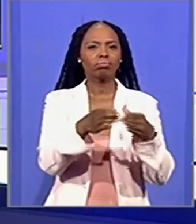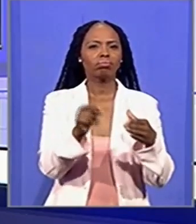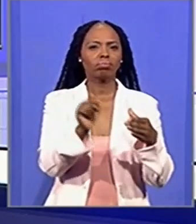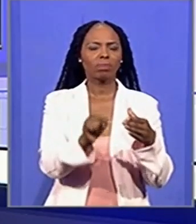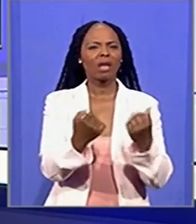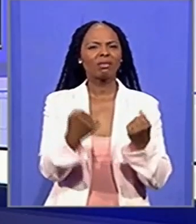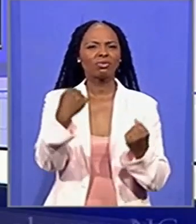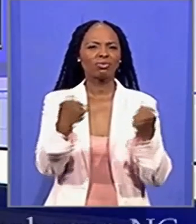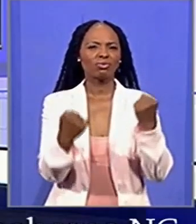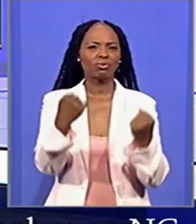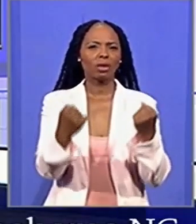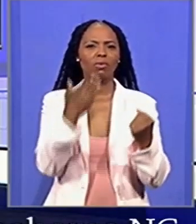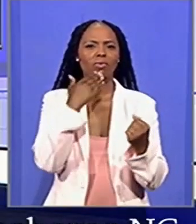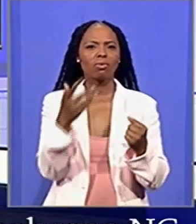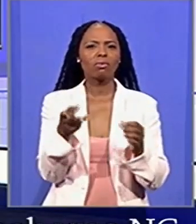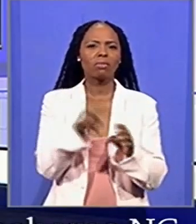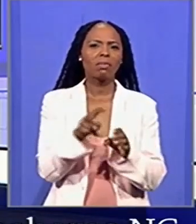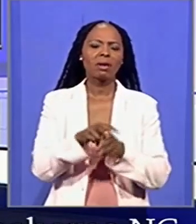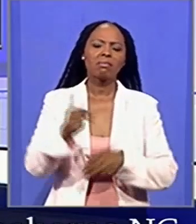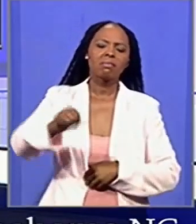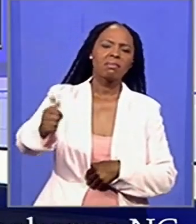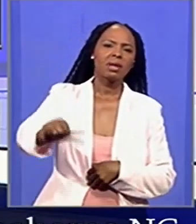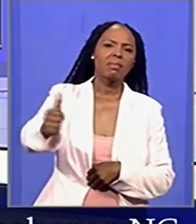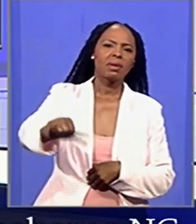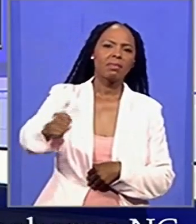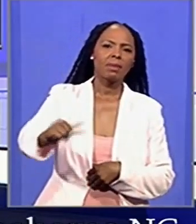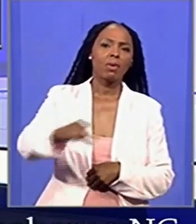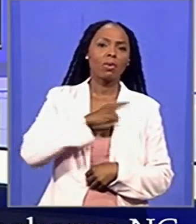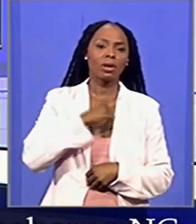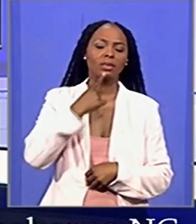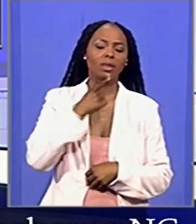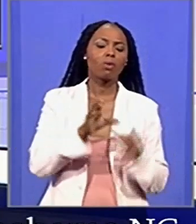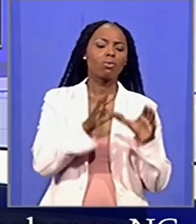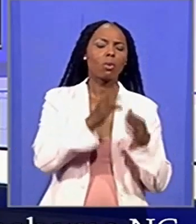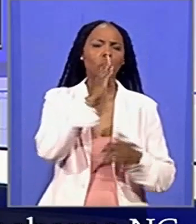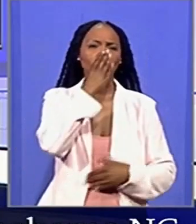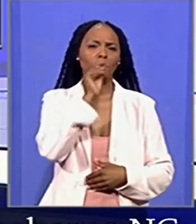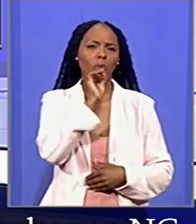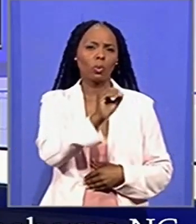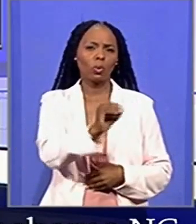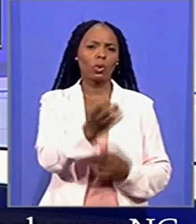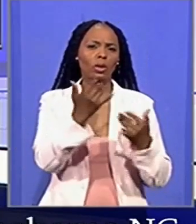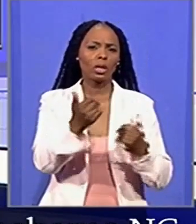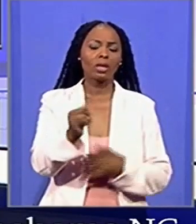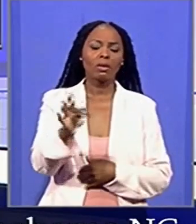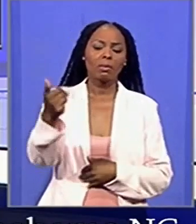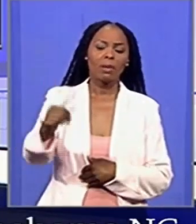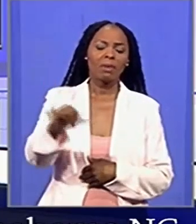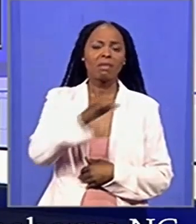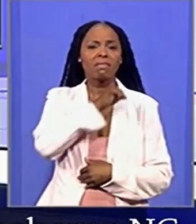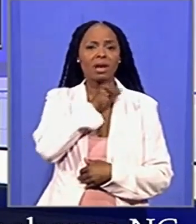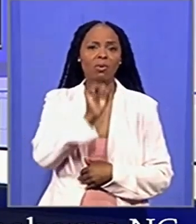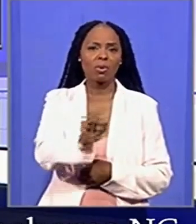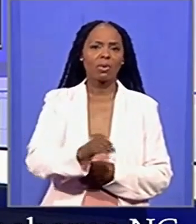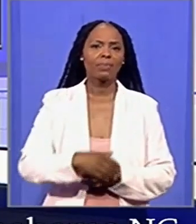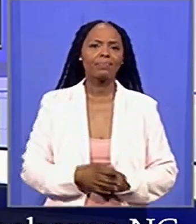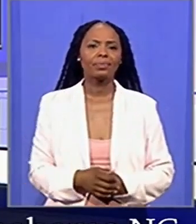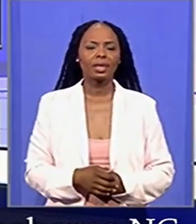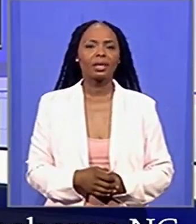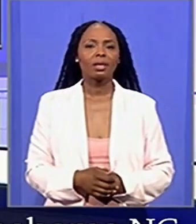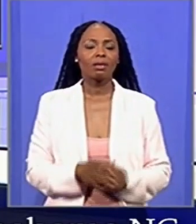bakganni ba palamisang batho ba kopang di-lift ka hore ho bonahala hona le sehlopha sa mashudu ya makoloi a ikgakanyang ka ho kopa di-lift.